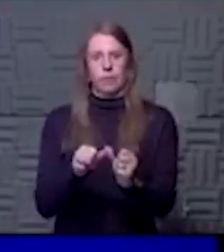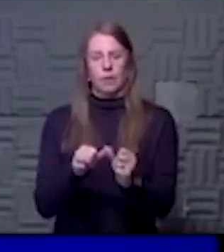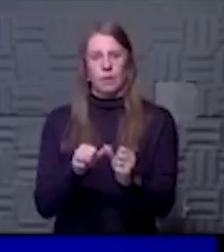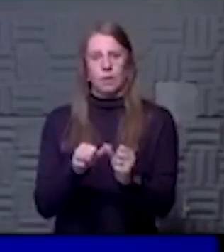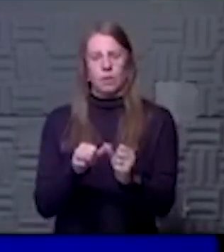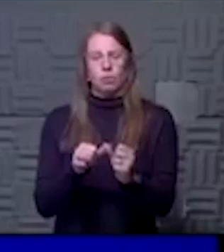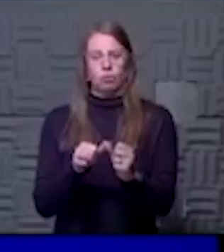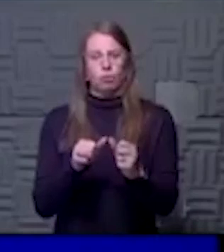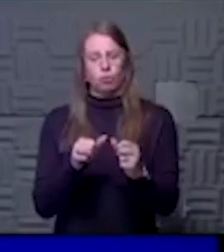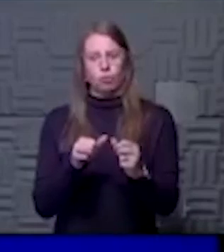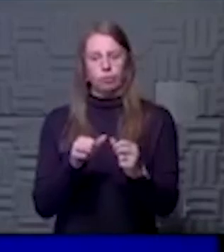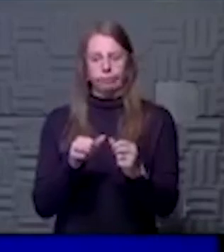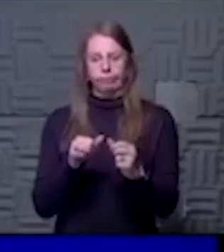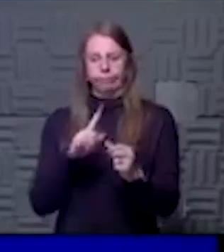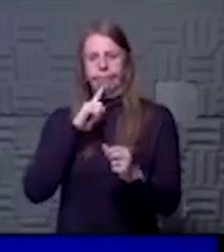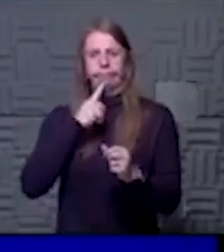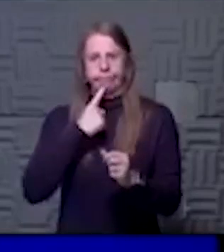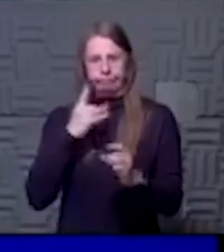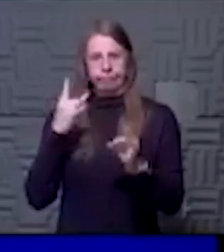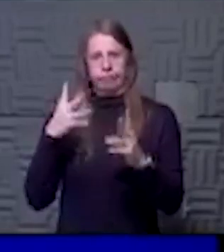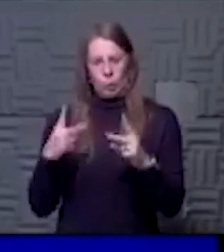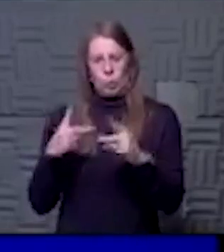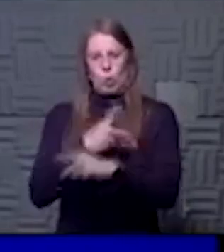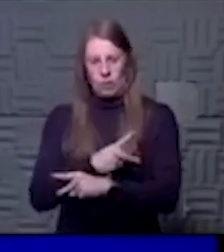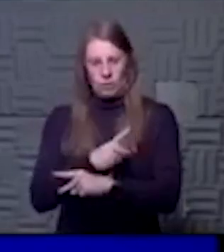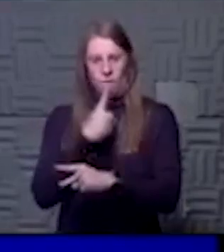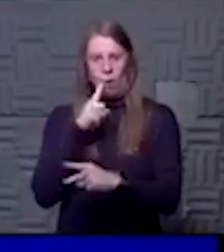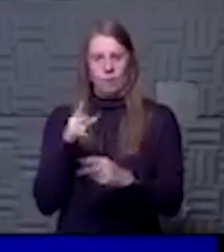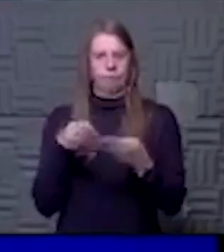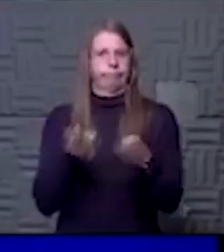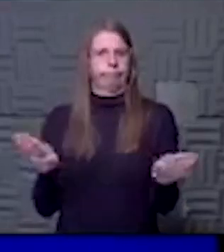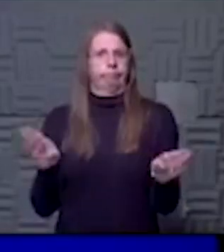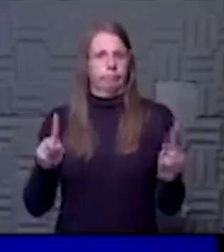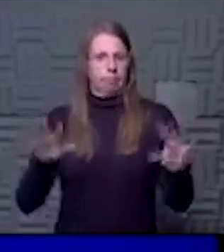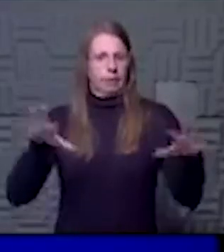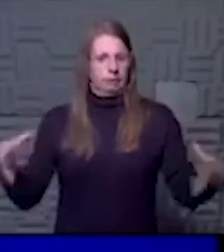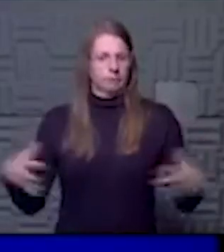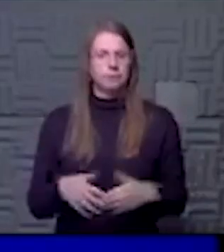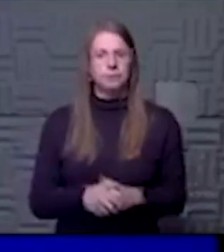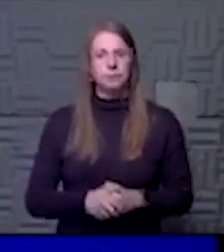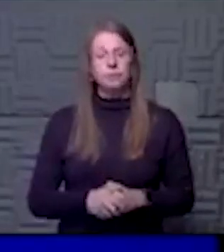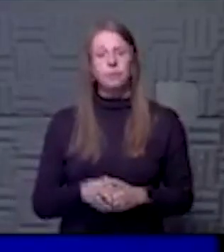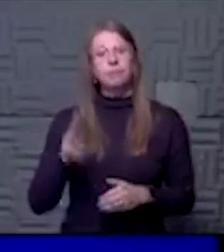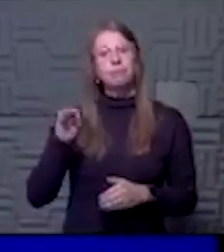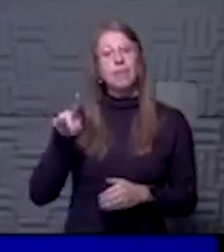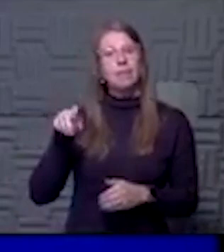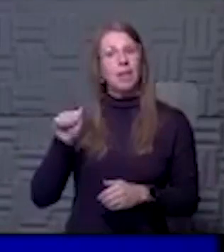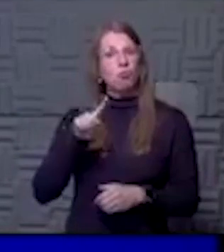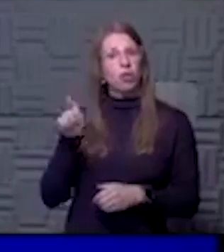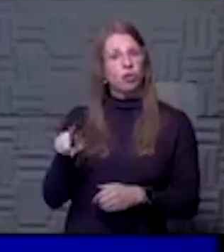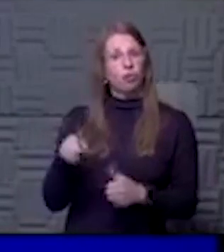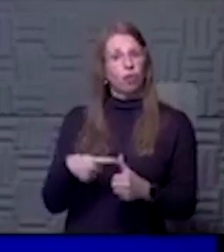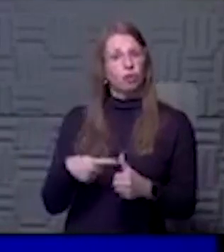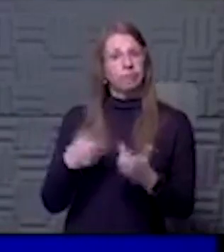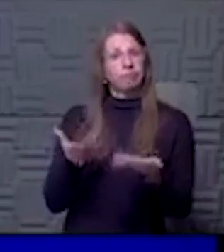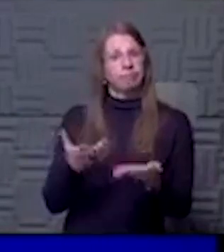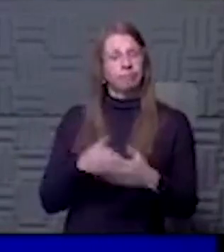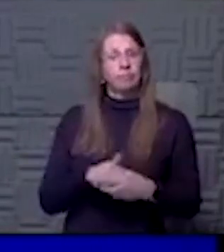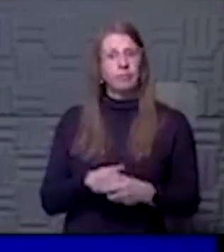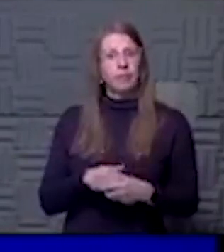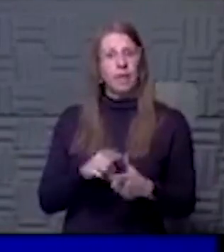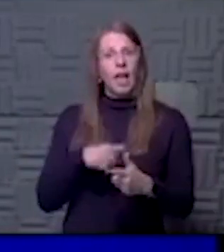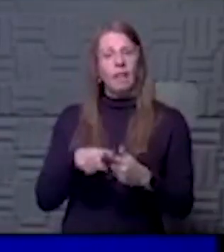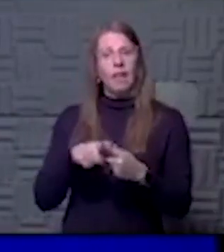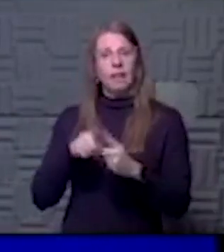increase in its intensity out in the public. Well, Jill, let's see if there are questions first from media, and then I want to interview